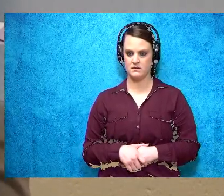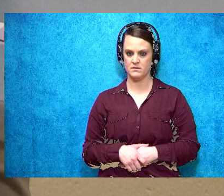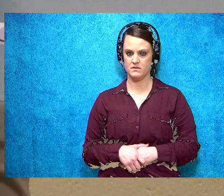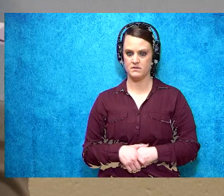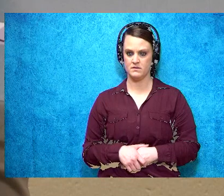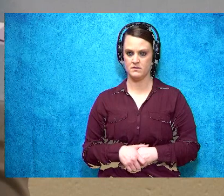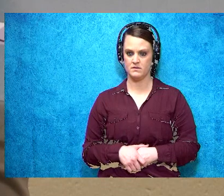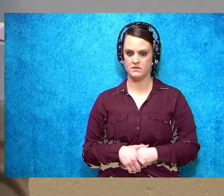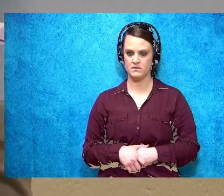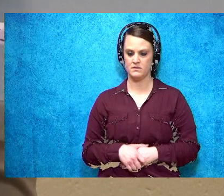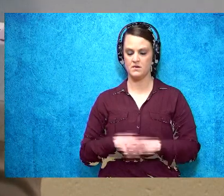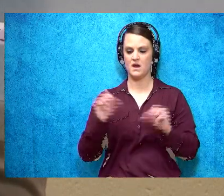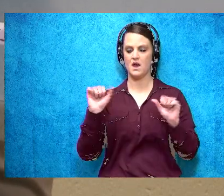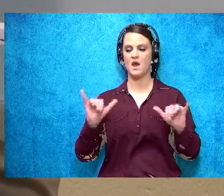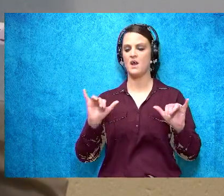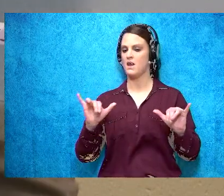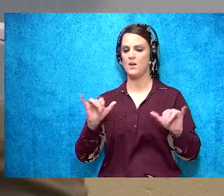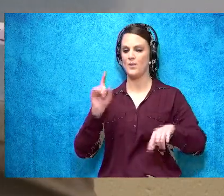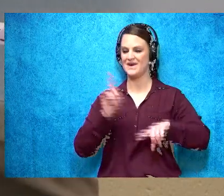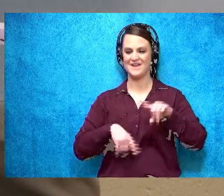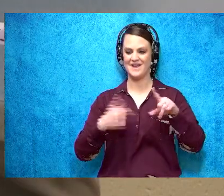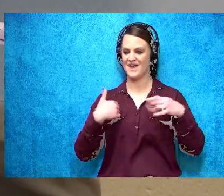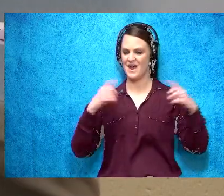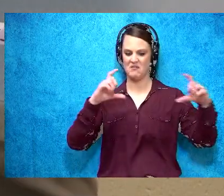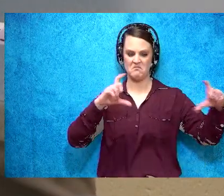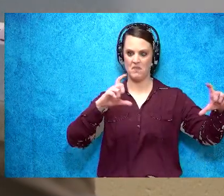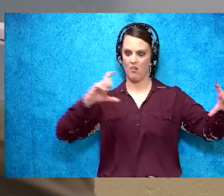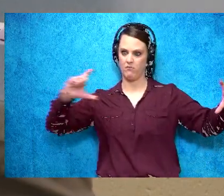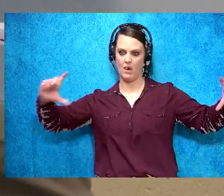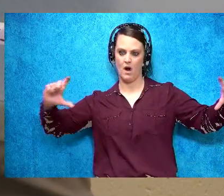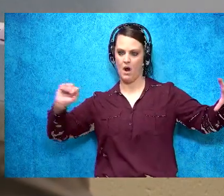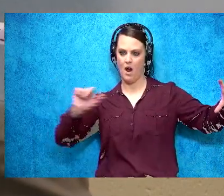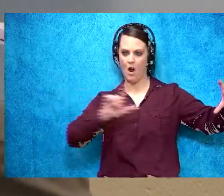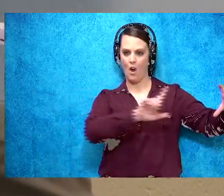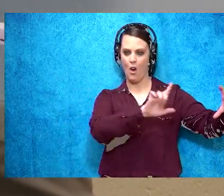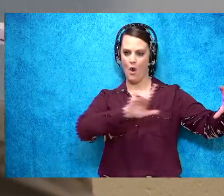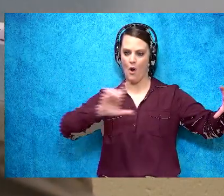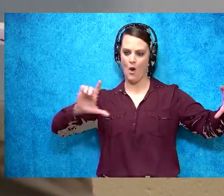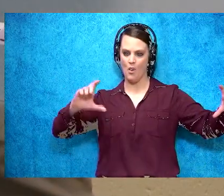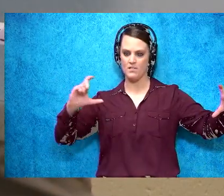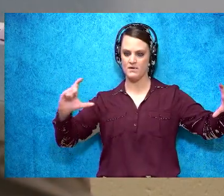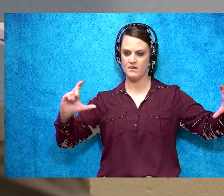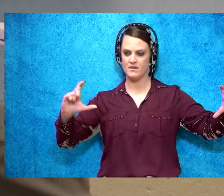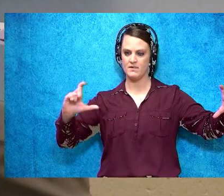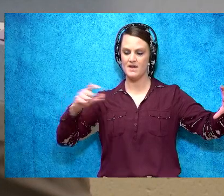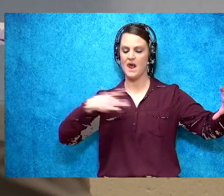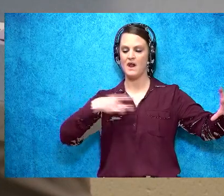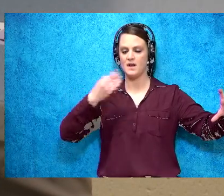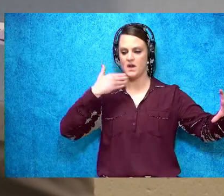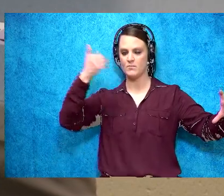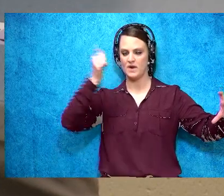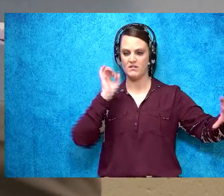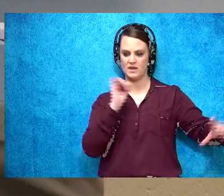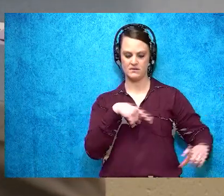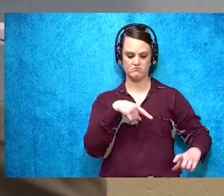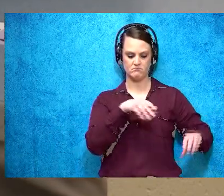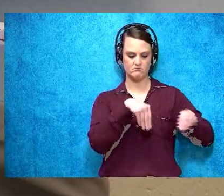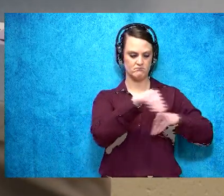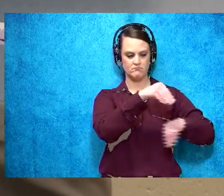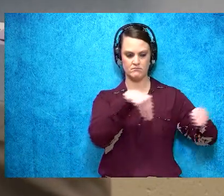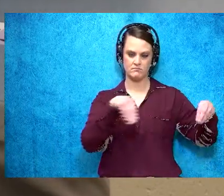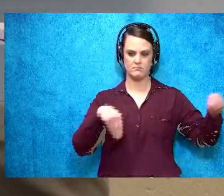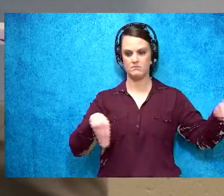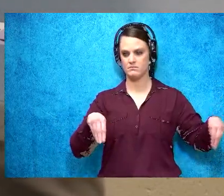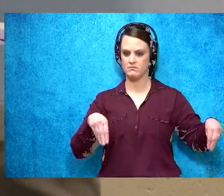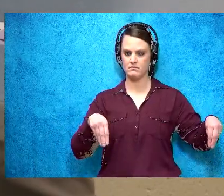and move, oh, I can't have my parentheses over all of them. I like it better when it's like this, because